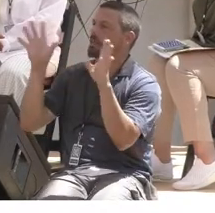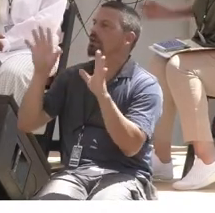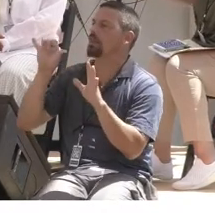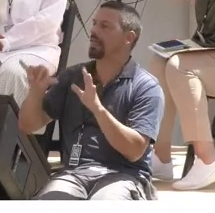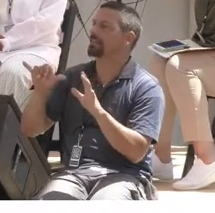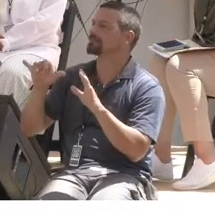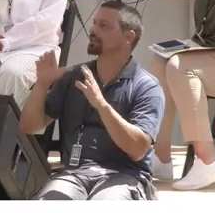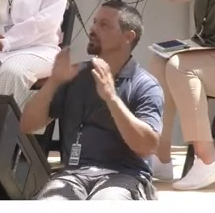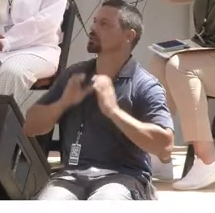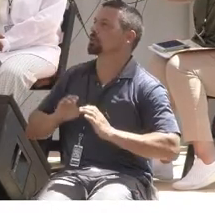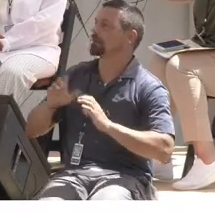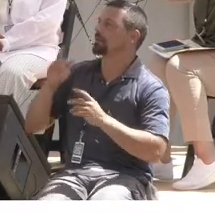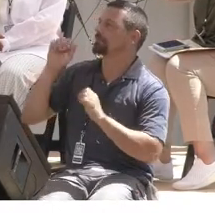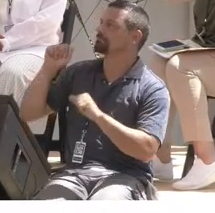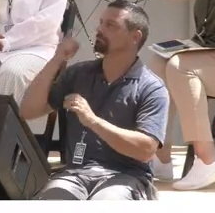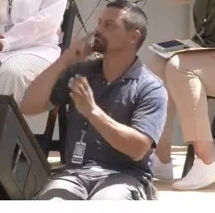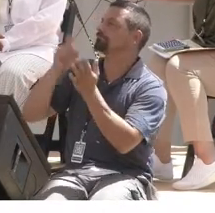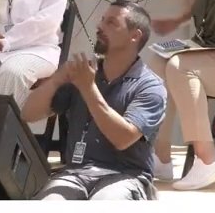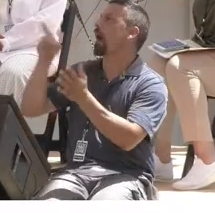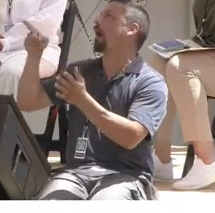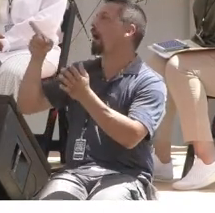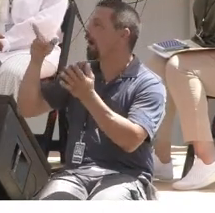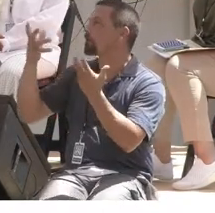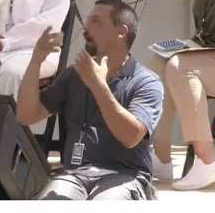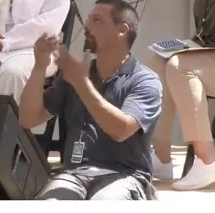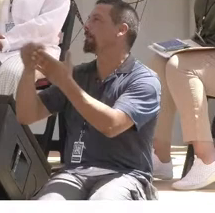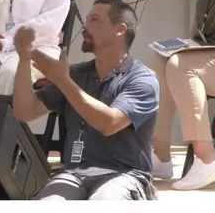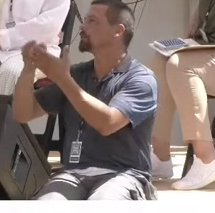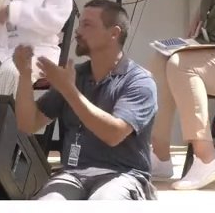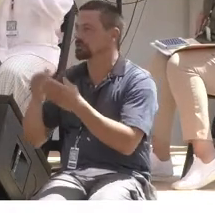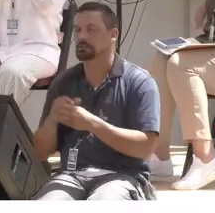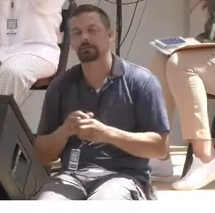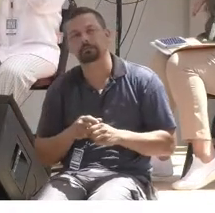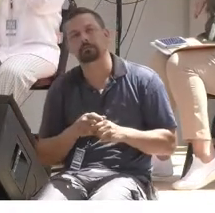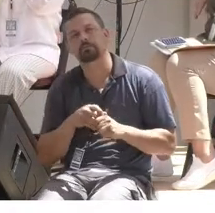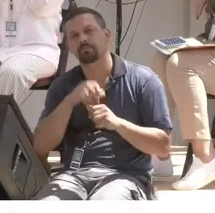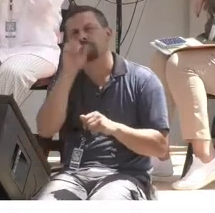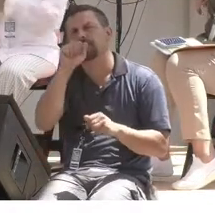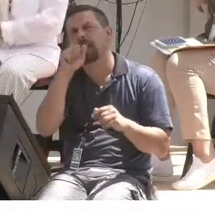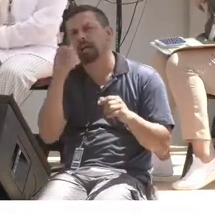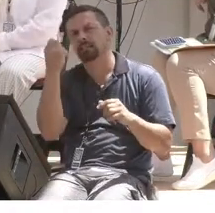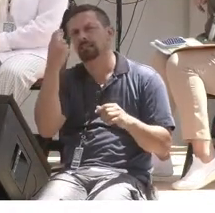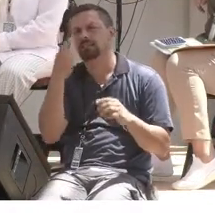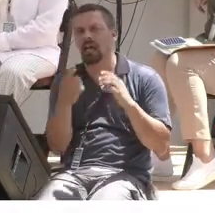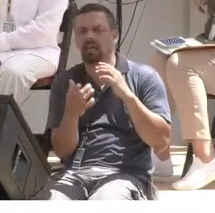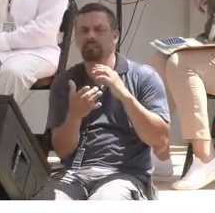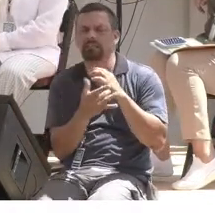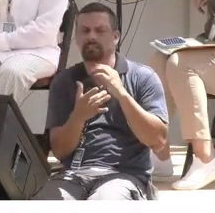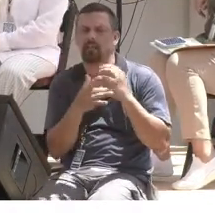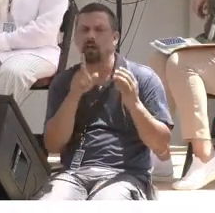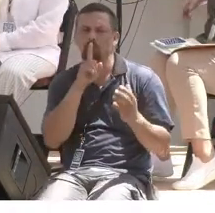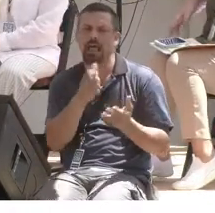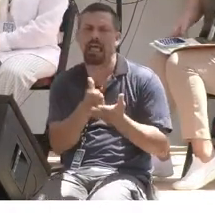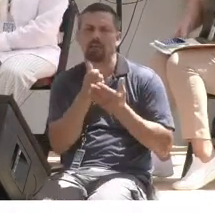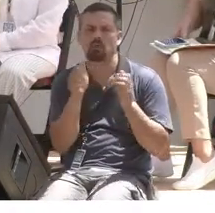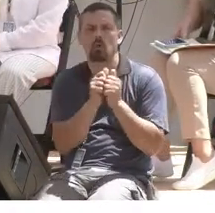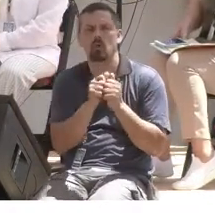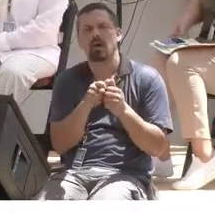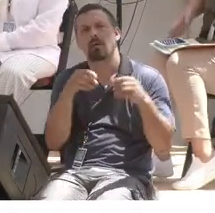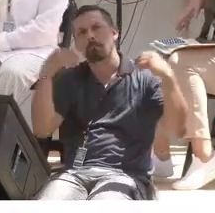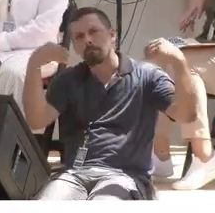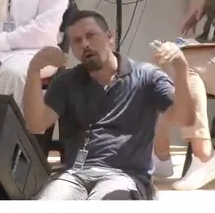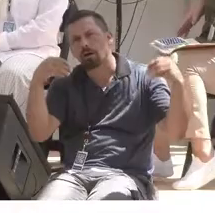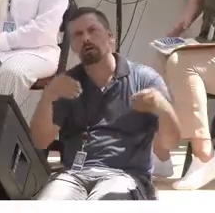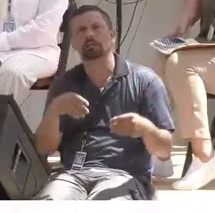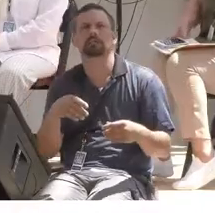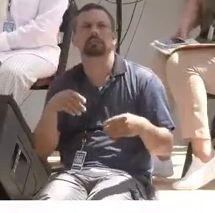you know, what percentage of your products do you sell online? Yeah, of course, technology helps us in terms of marketing and selling the product. And that's why I